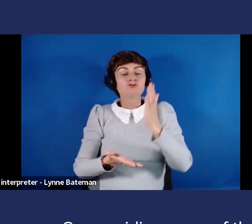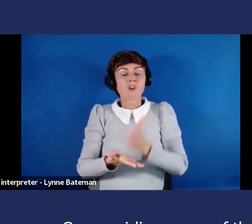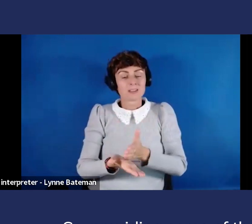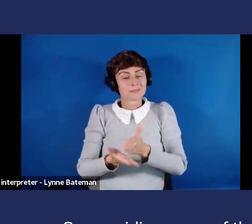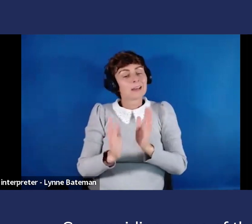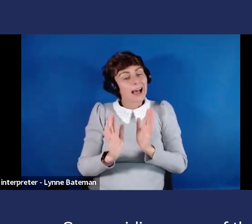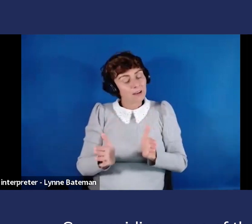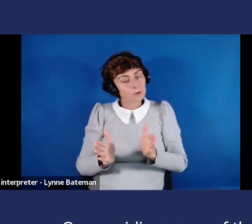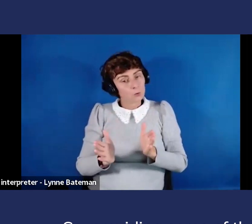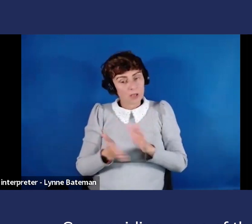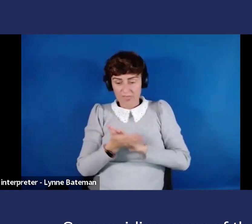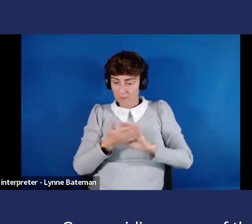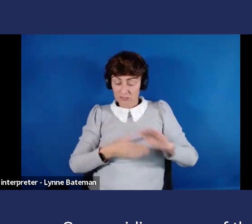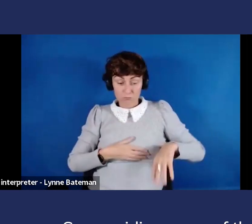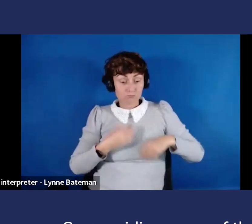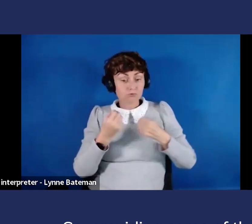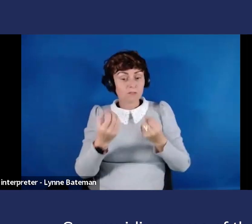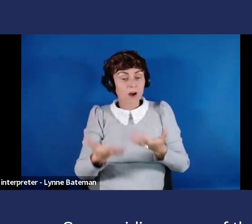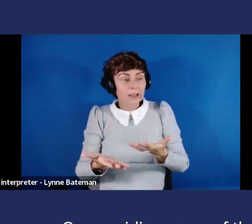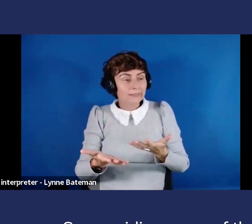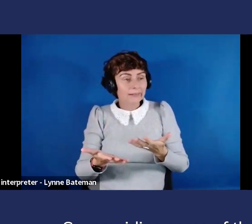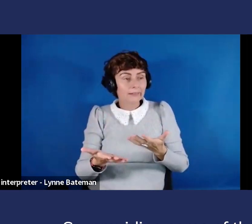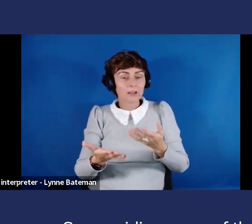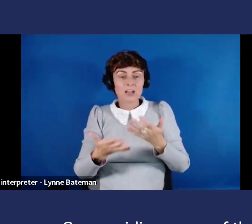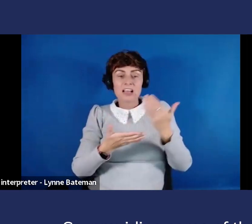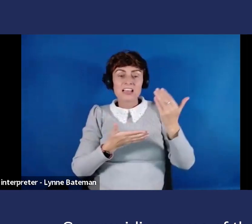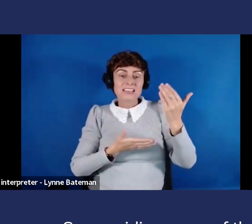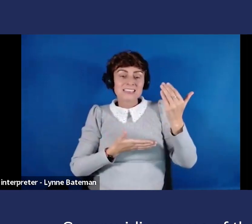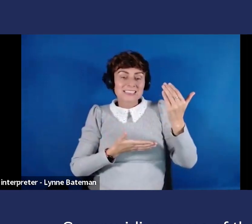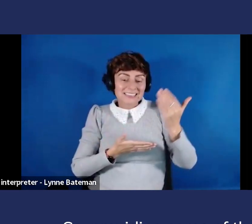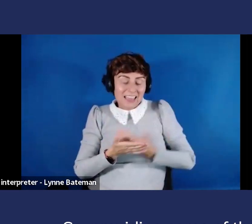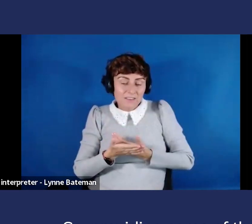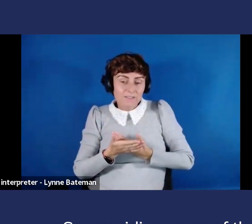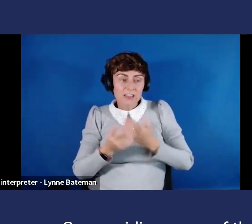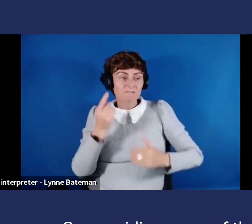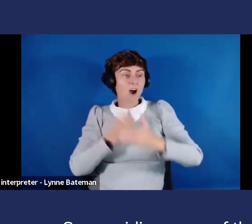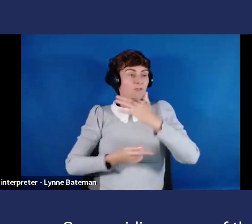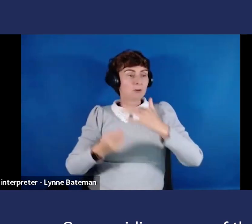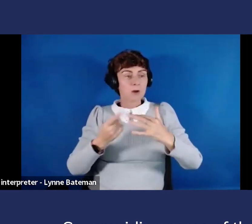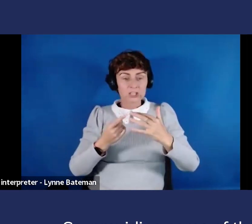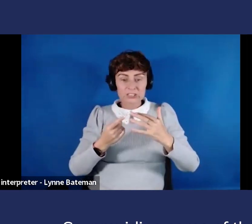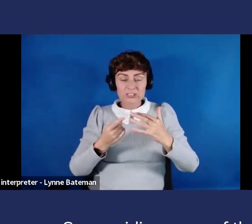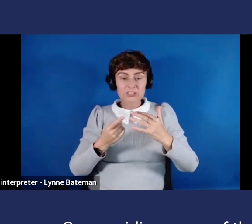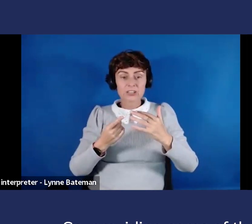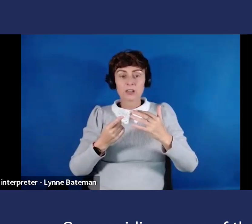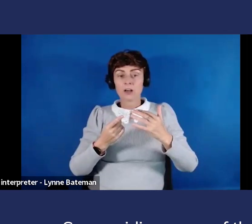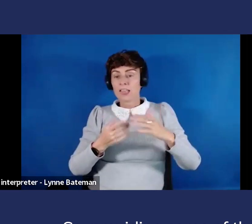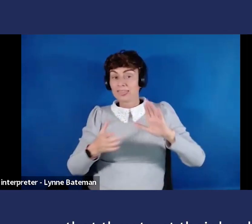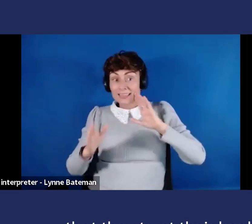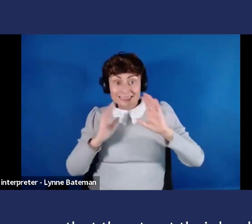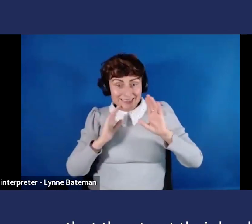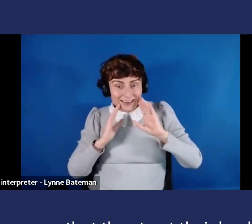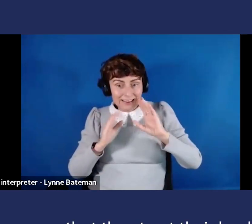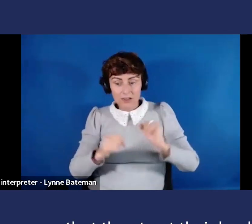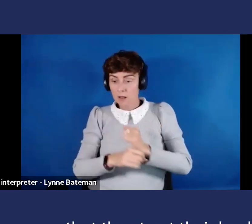So providing some of the key safety safe environment, so listening and making sure that patients feel